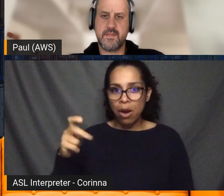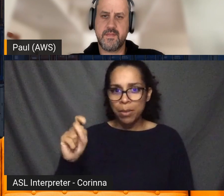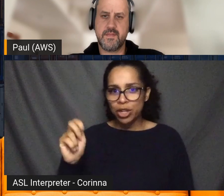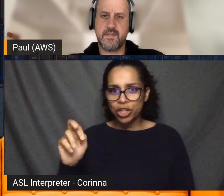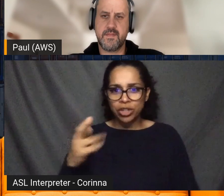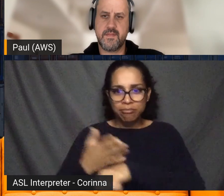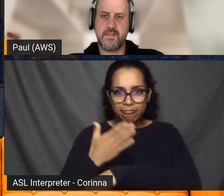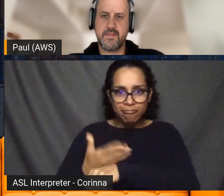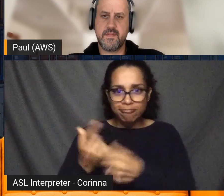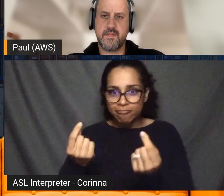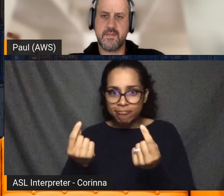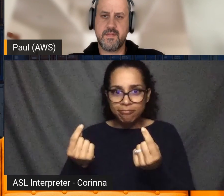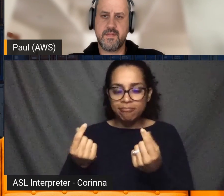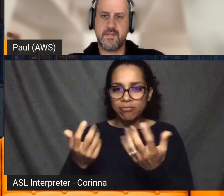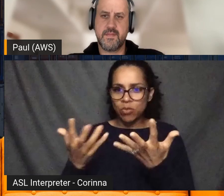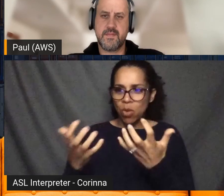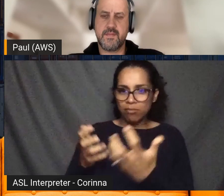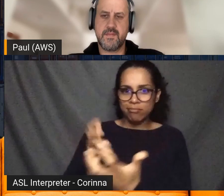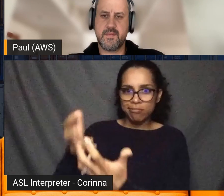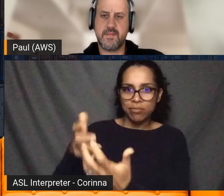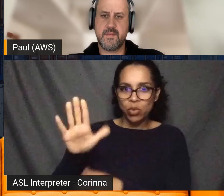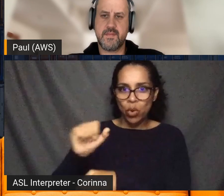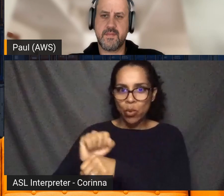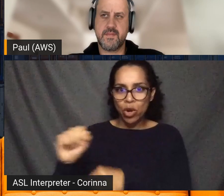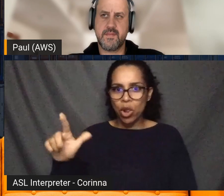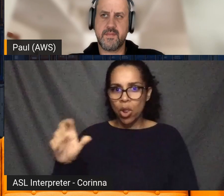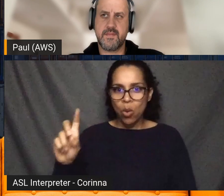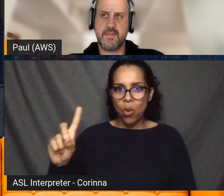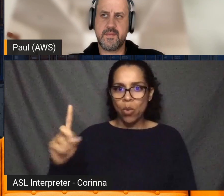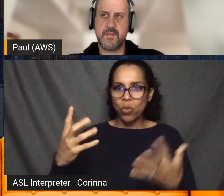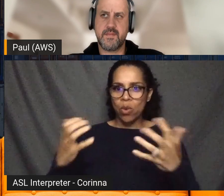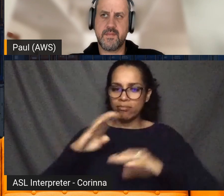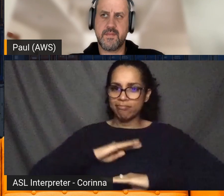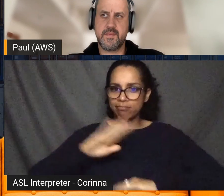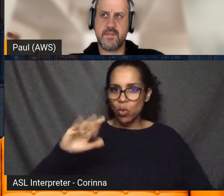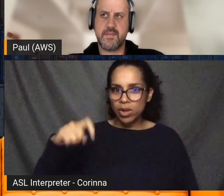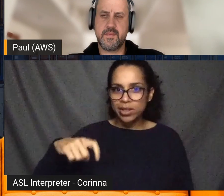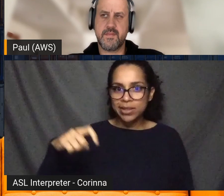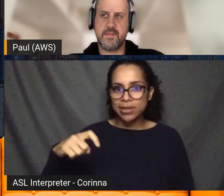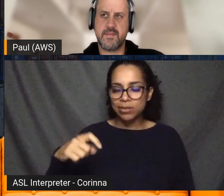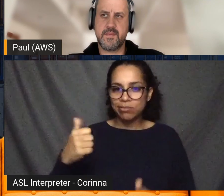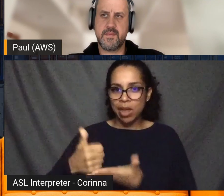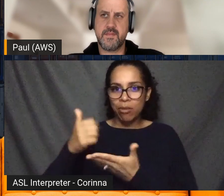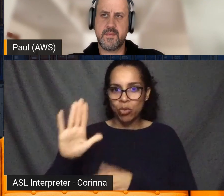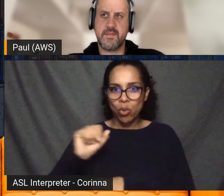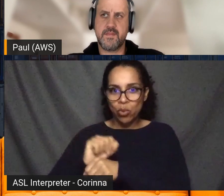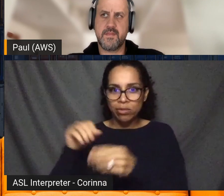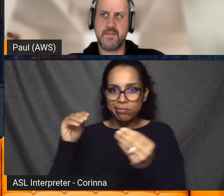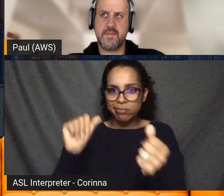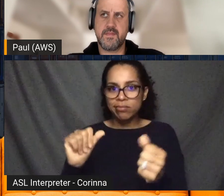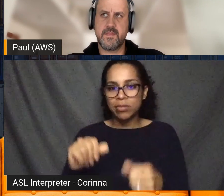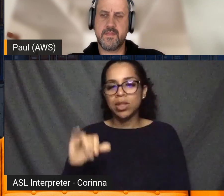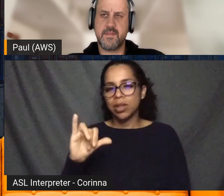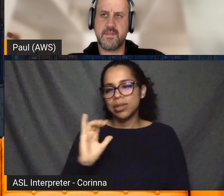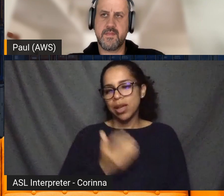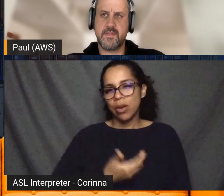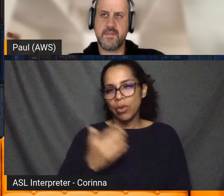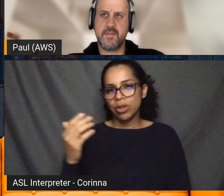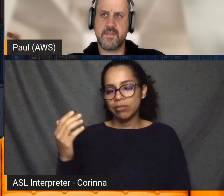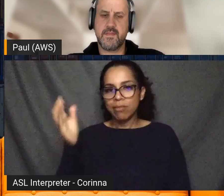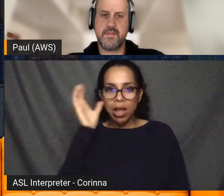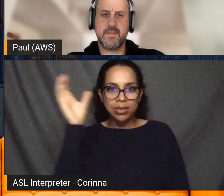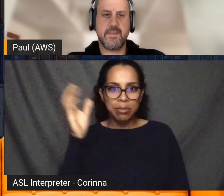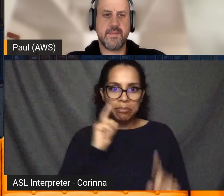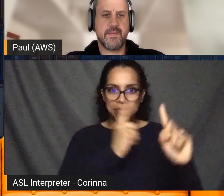need, just to make sure that we're meeting your needs with whatever you're doing. But that's the concept that we have inside of Karpenter, is this sort of